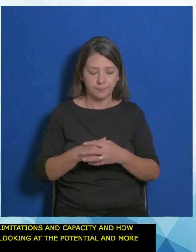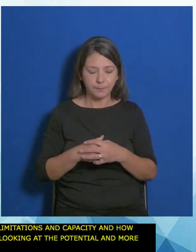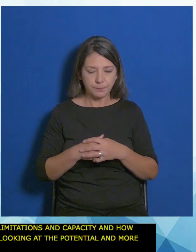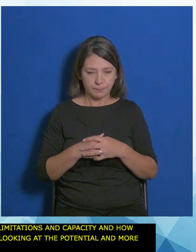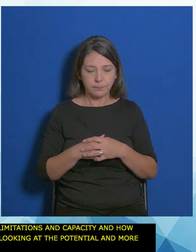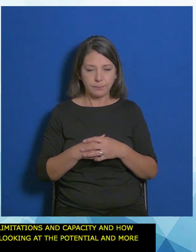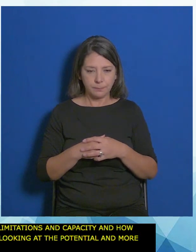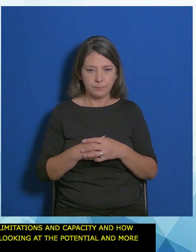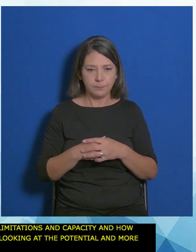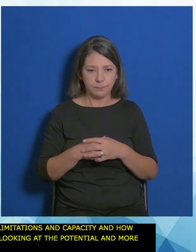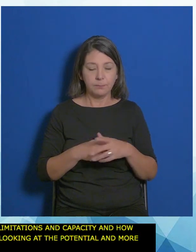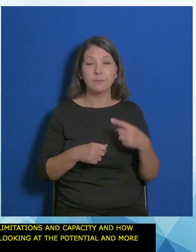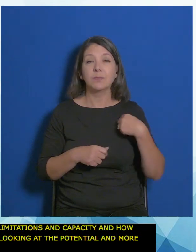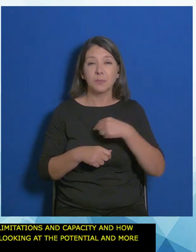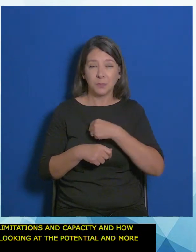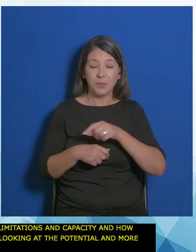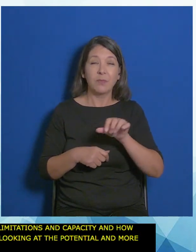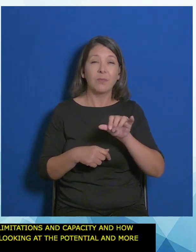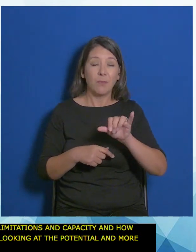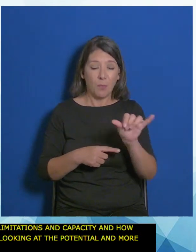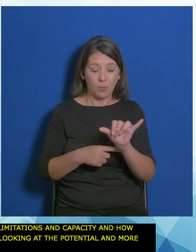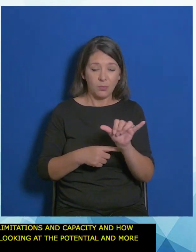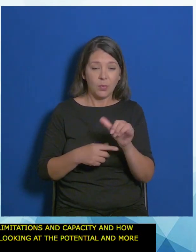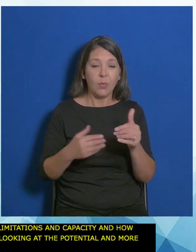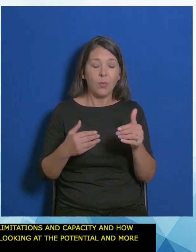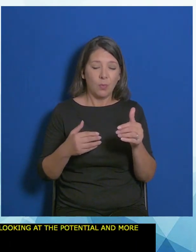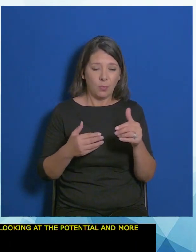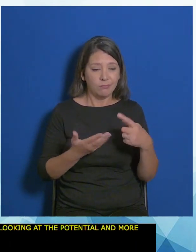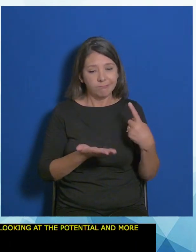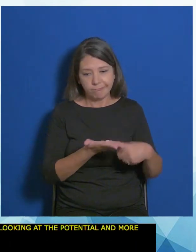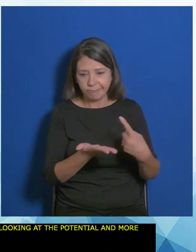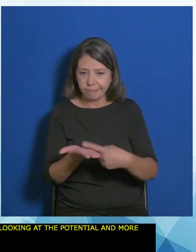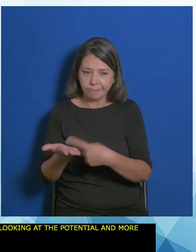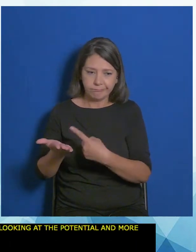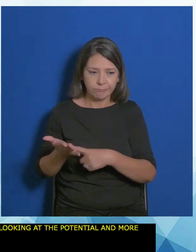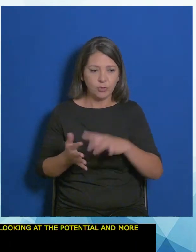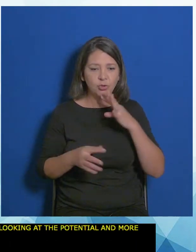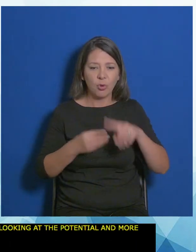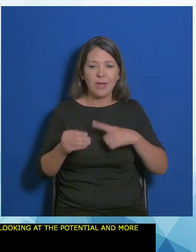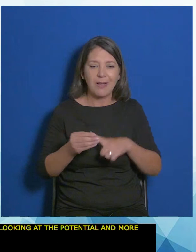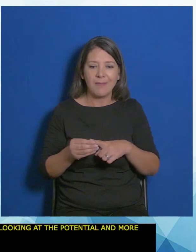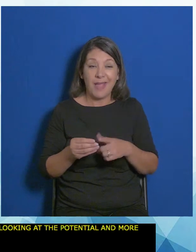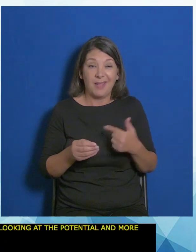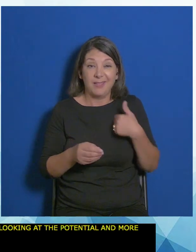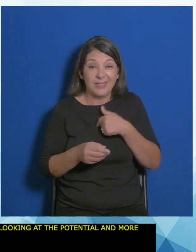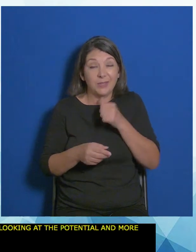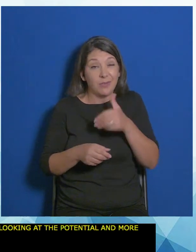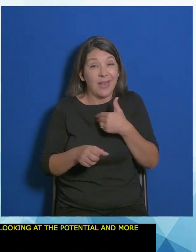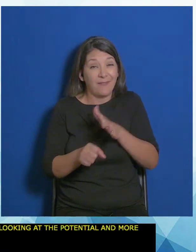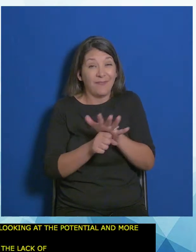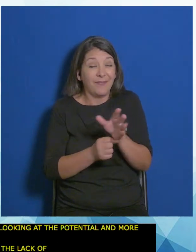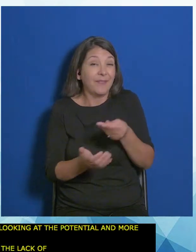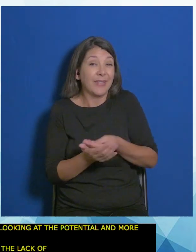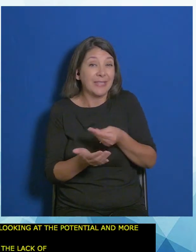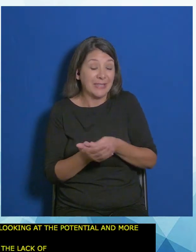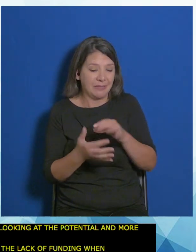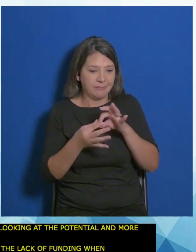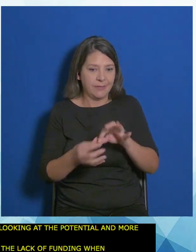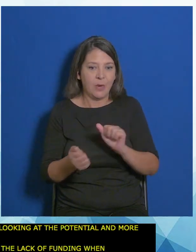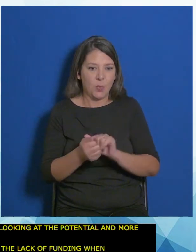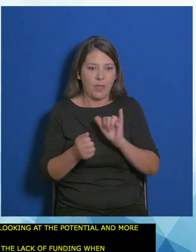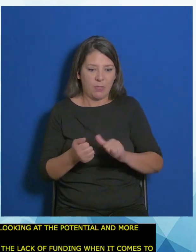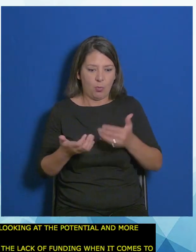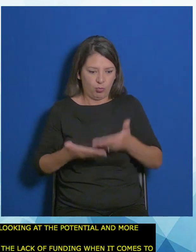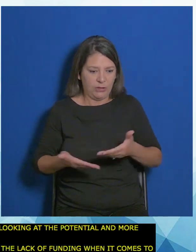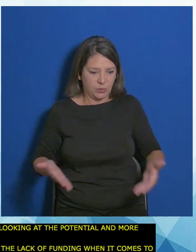We have also, through various conversations, have talked about the lack of funding when it comes to the resources needed and